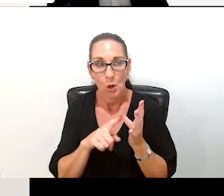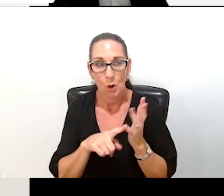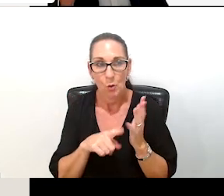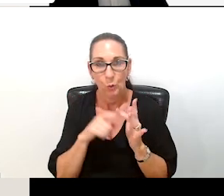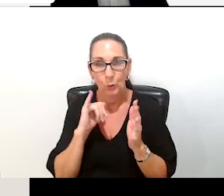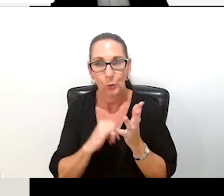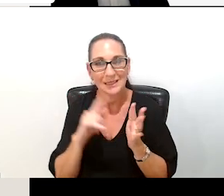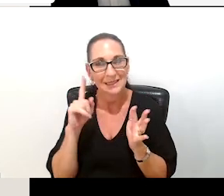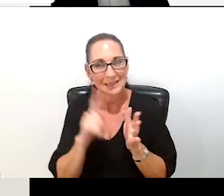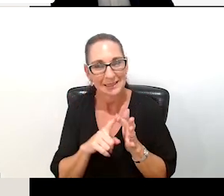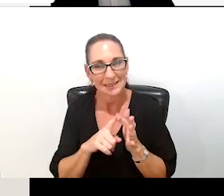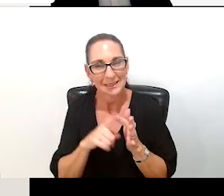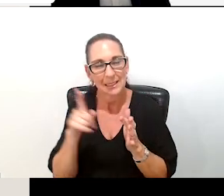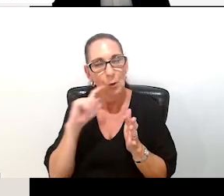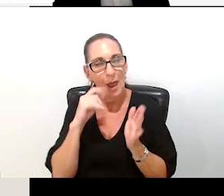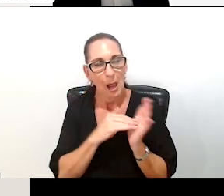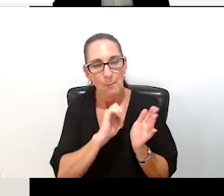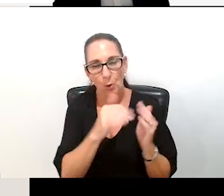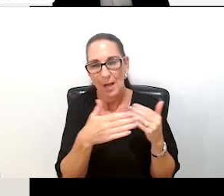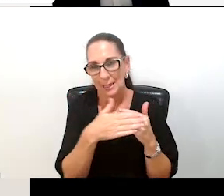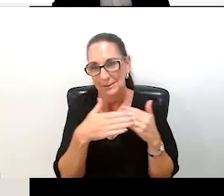help by progressing your slides.